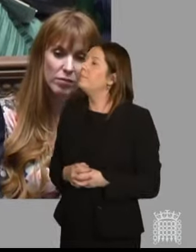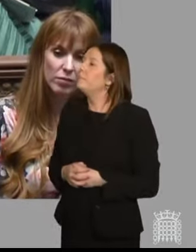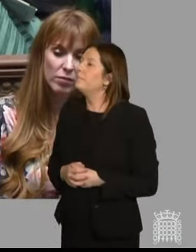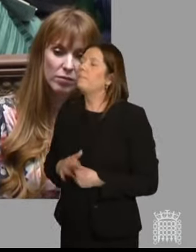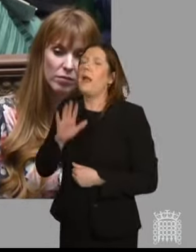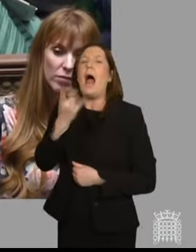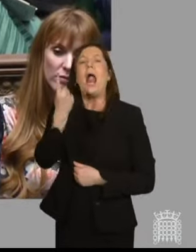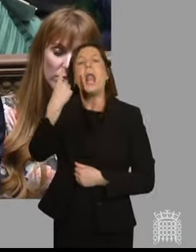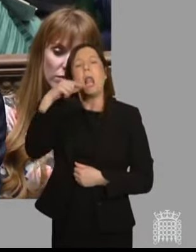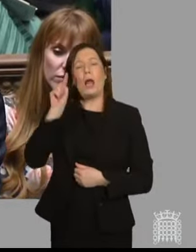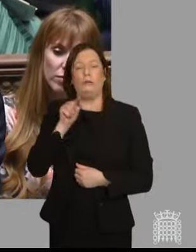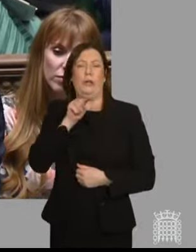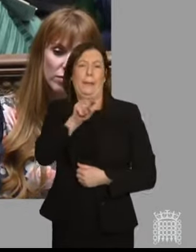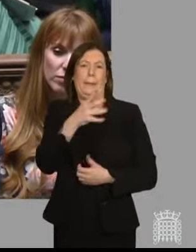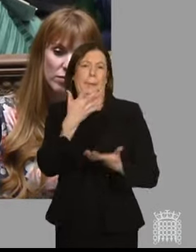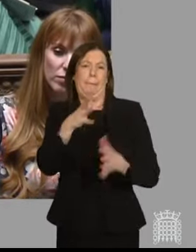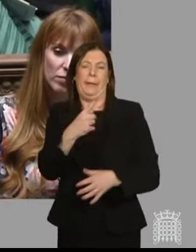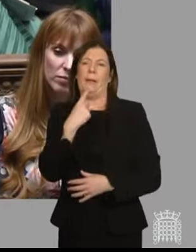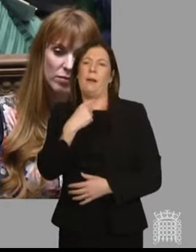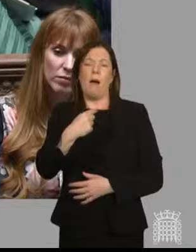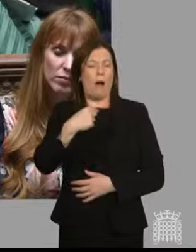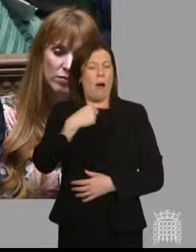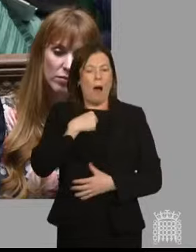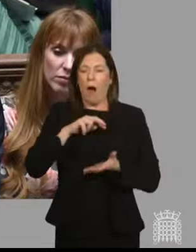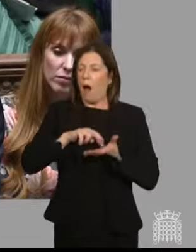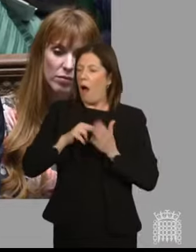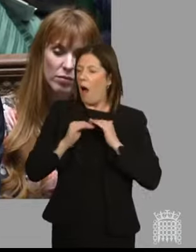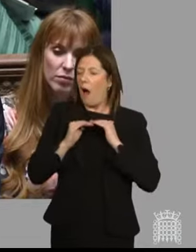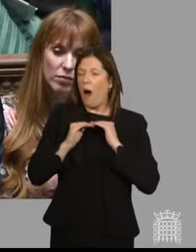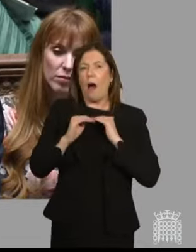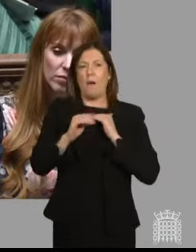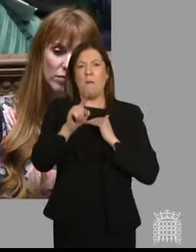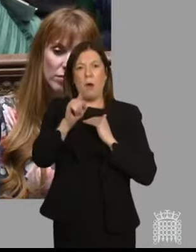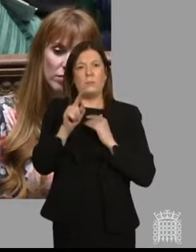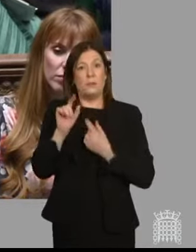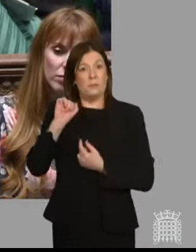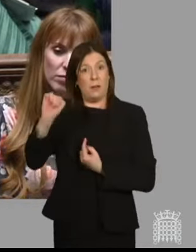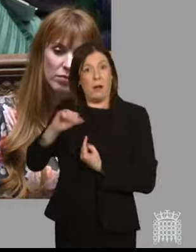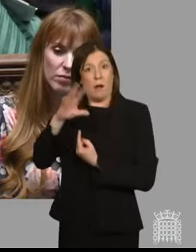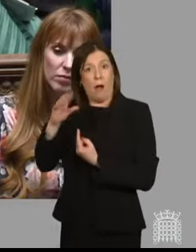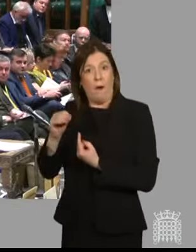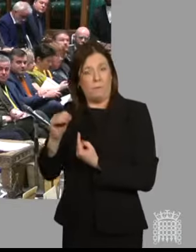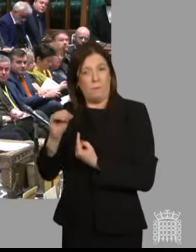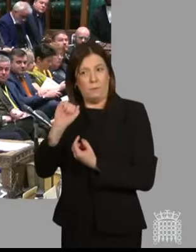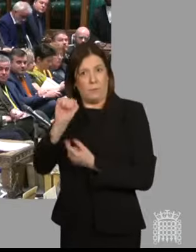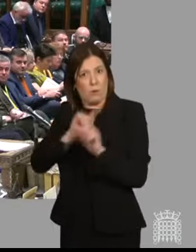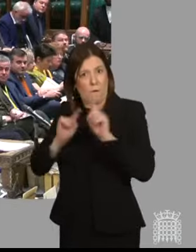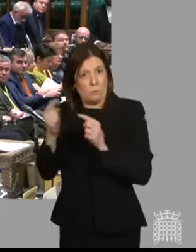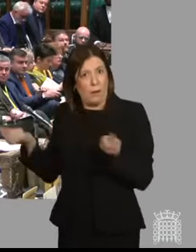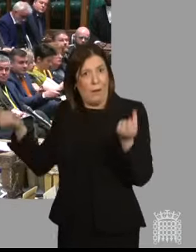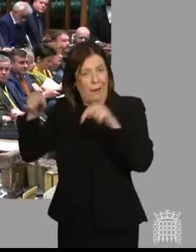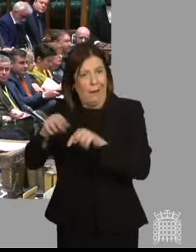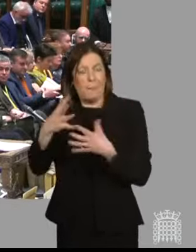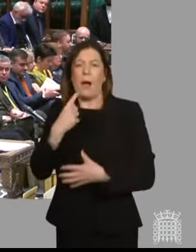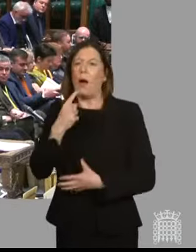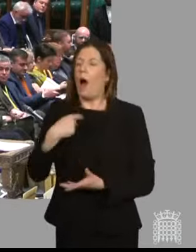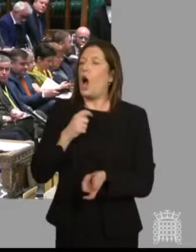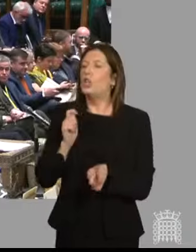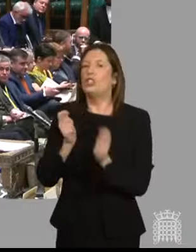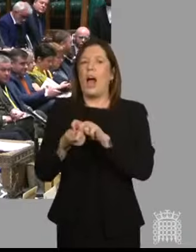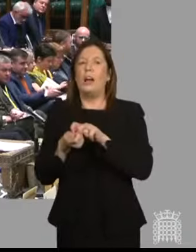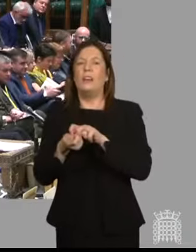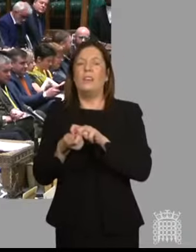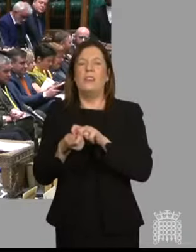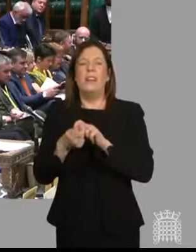Then at his conference he was Mr. Change. Now he's flipped back to Mr. More of the same. It doesn't matter how many relaunches, flip-flops he